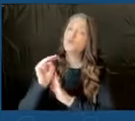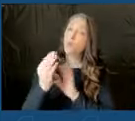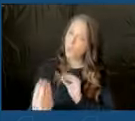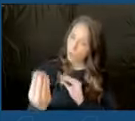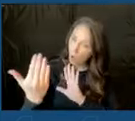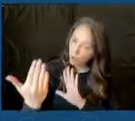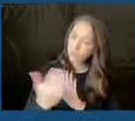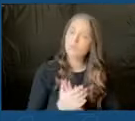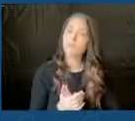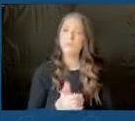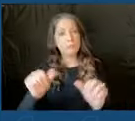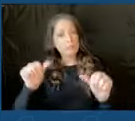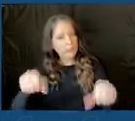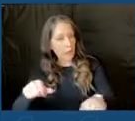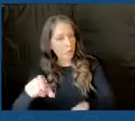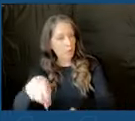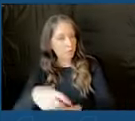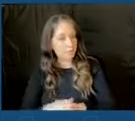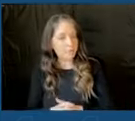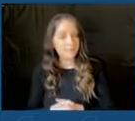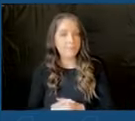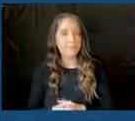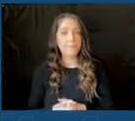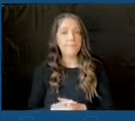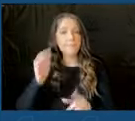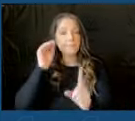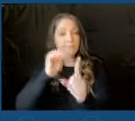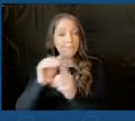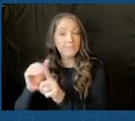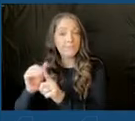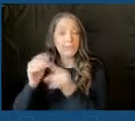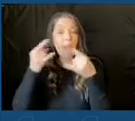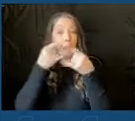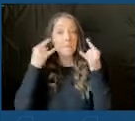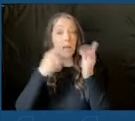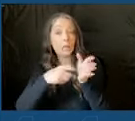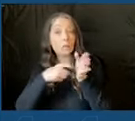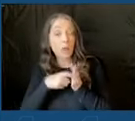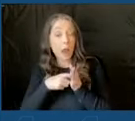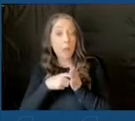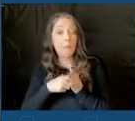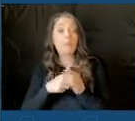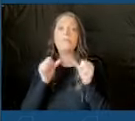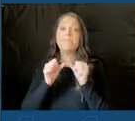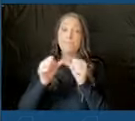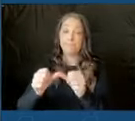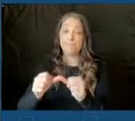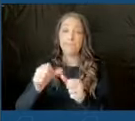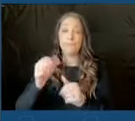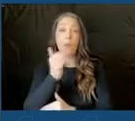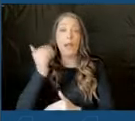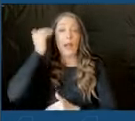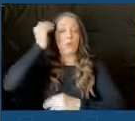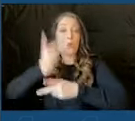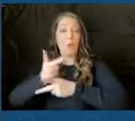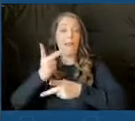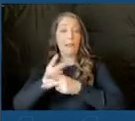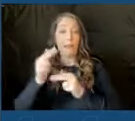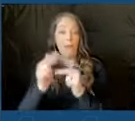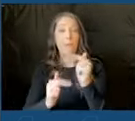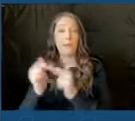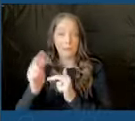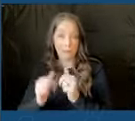do. But also a reminder, when that masking requirements will remain in effect at adult care facilities, as well as other health care